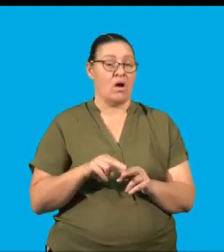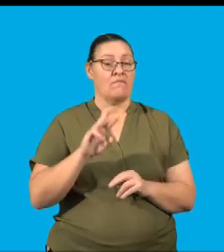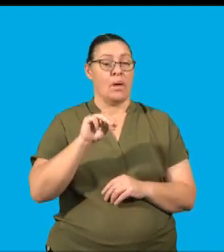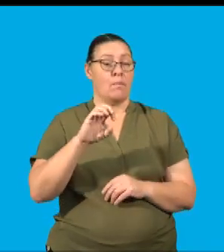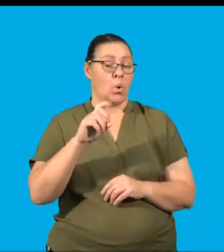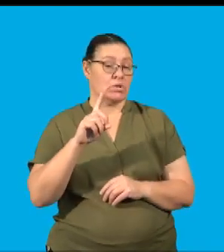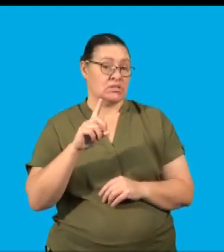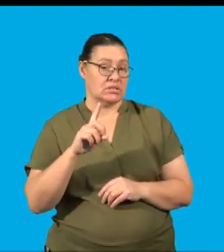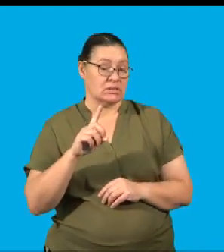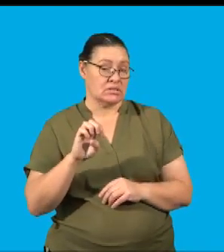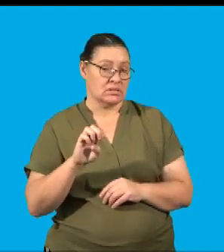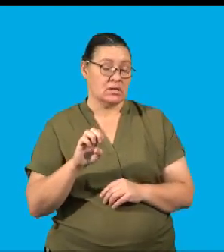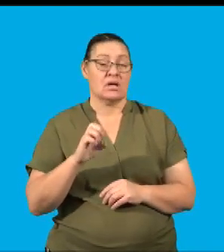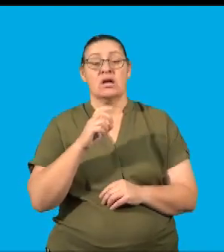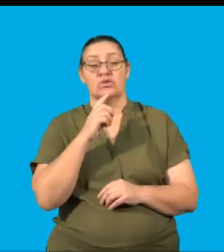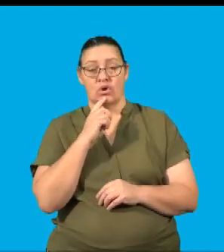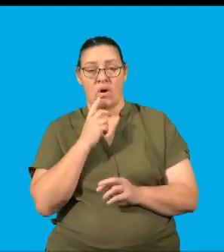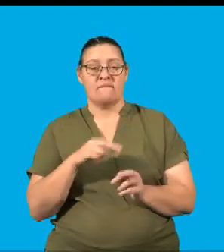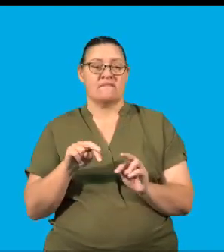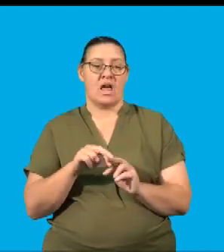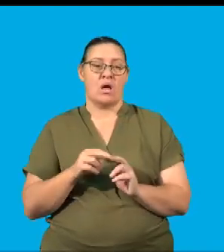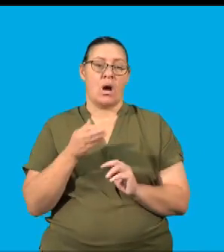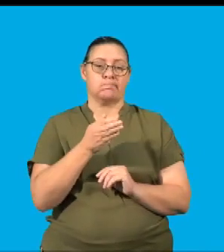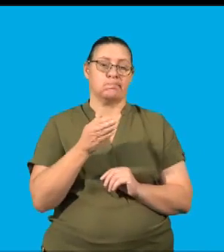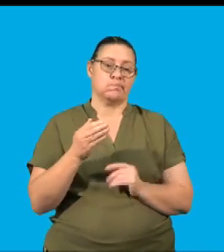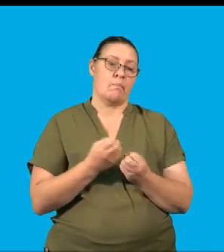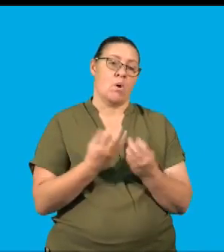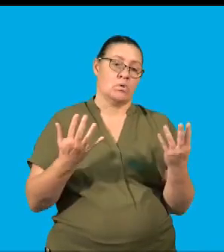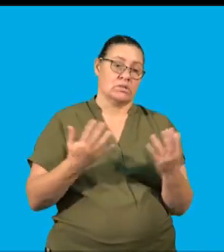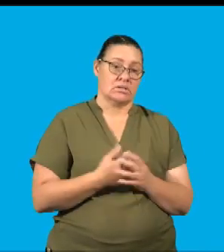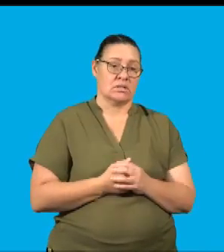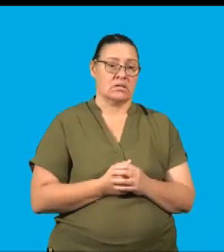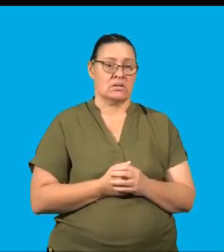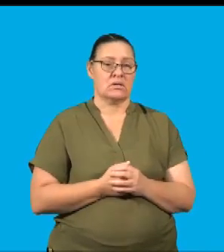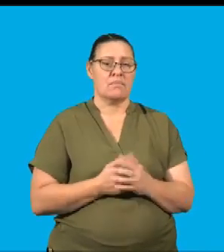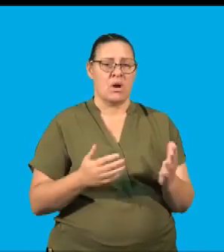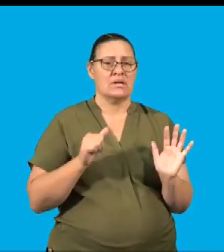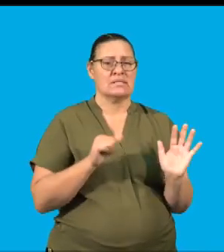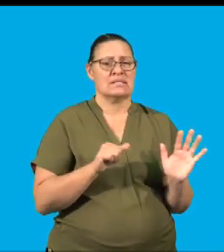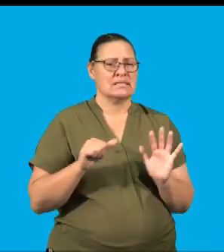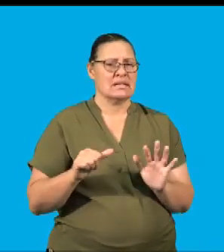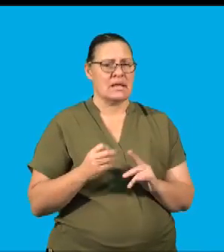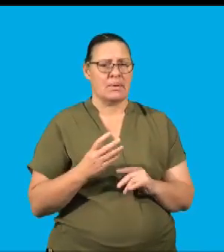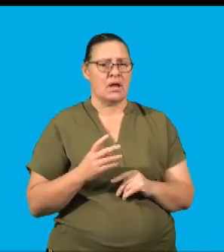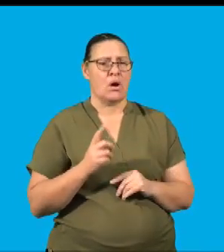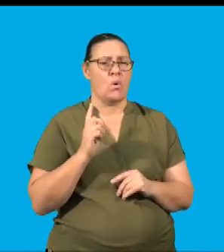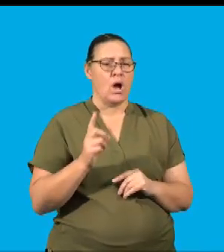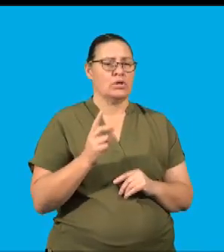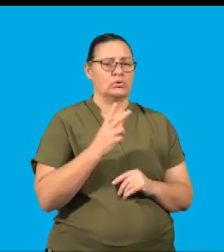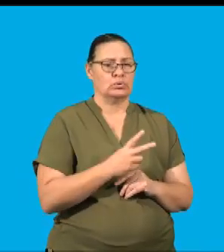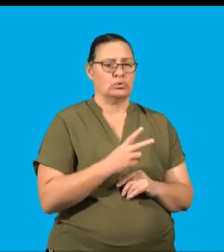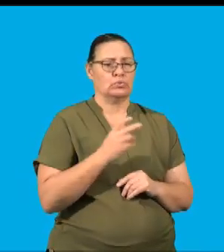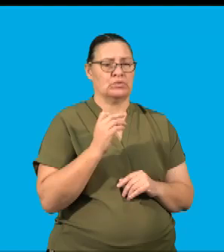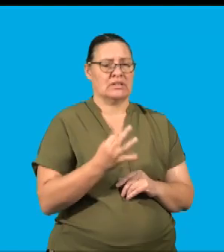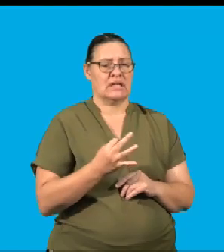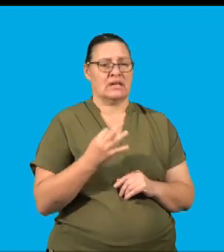the mode, we want to look at the value that appears the most here. So we've got how many? 66. I'm suspecting 66. It